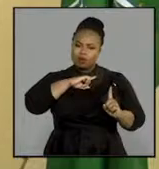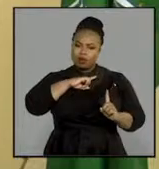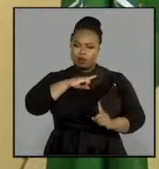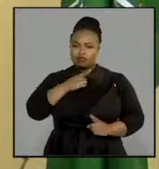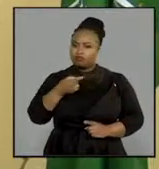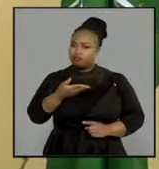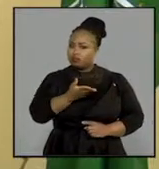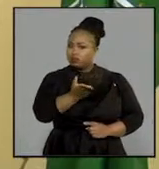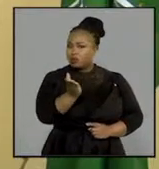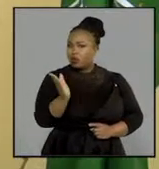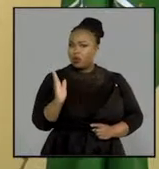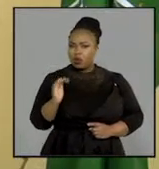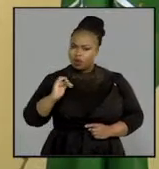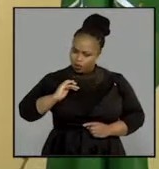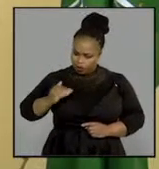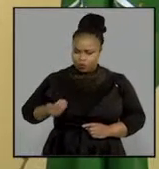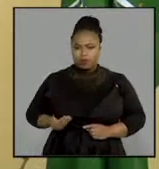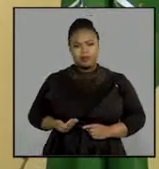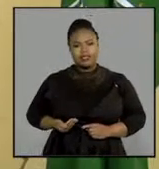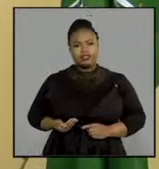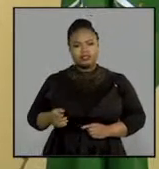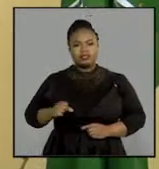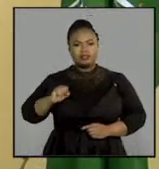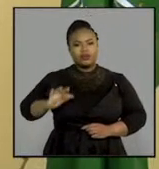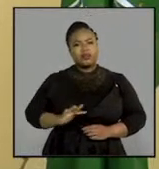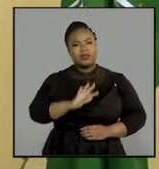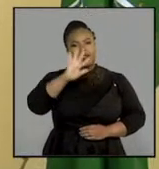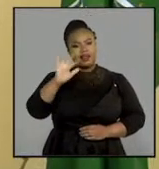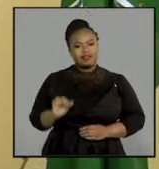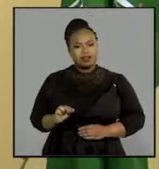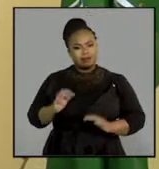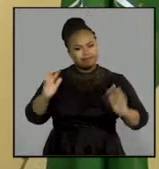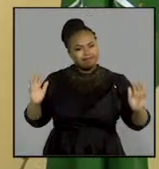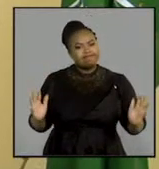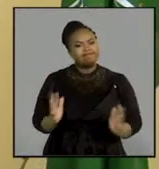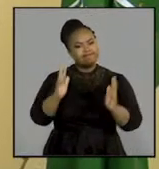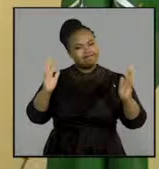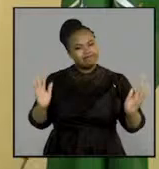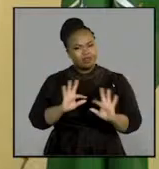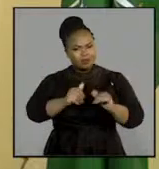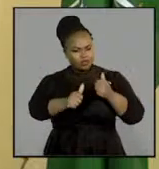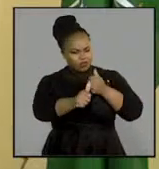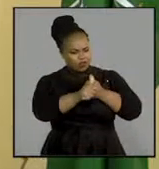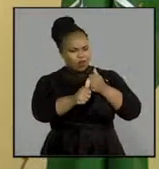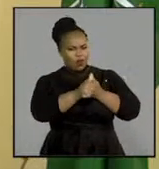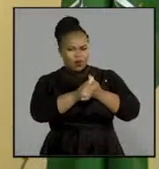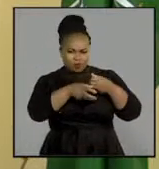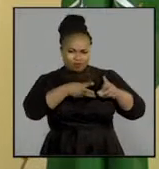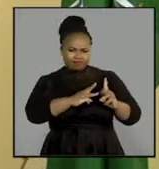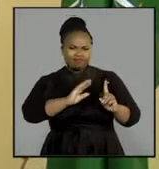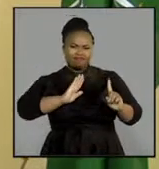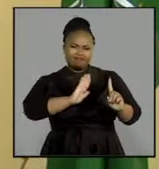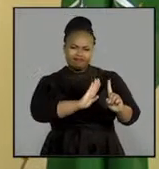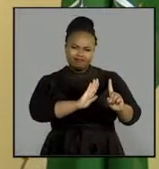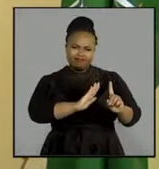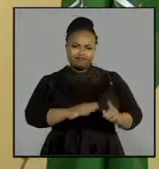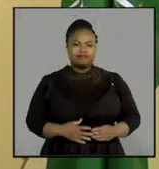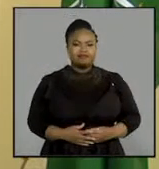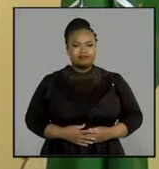because we want to encourage the women of our country to follow in